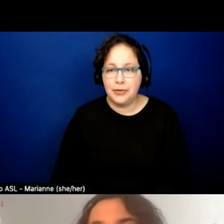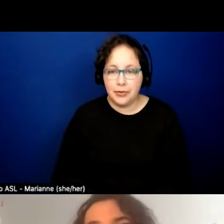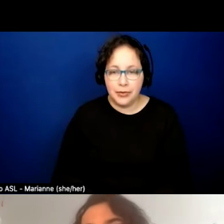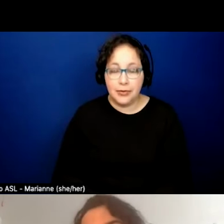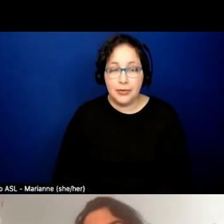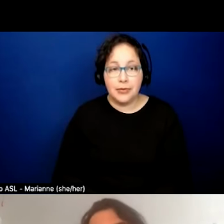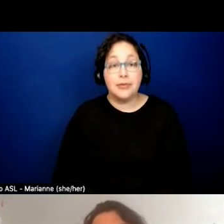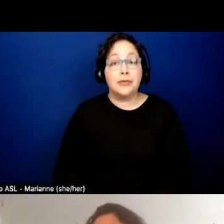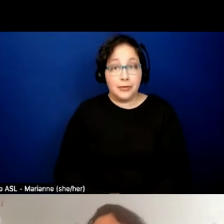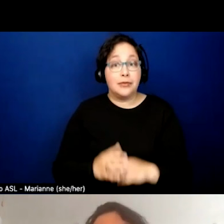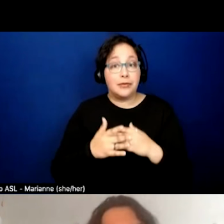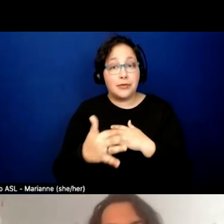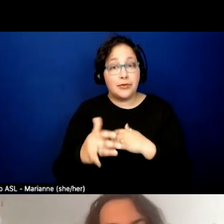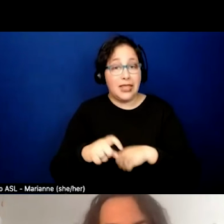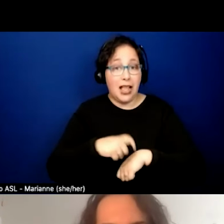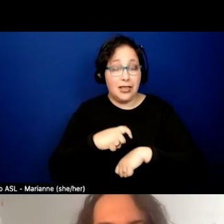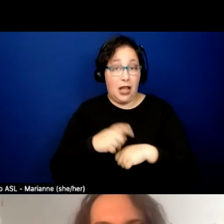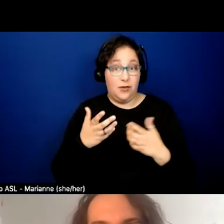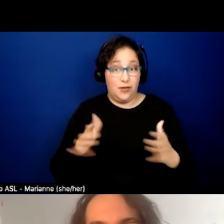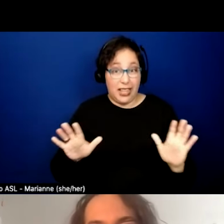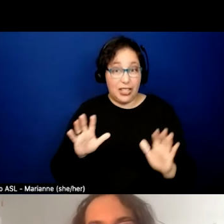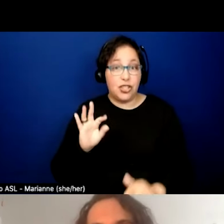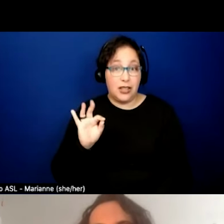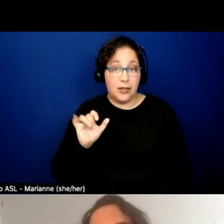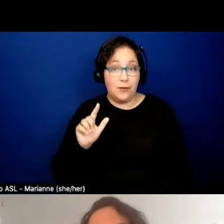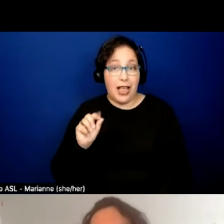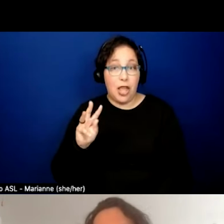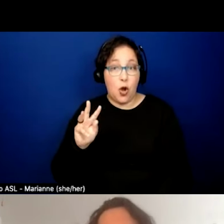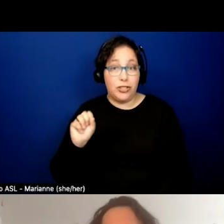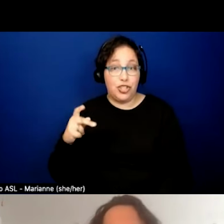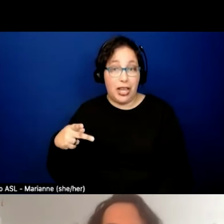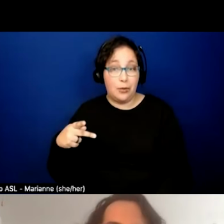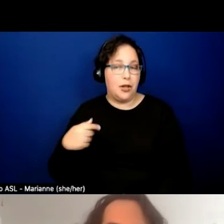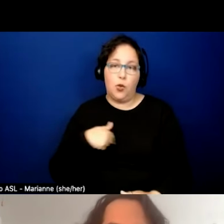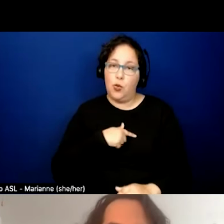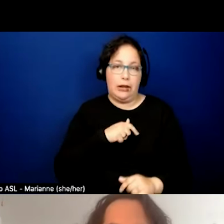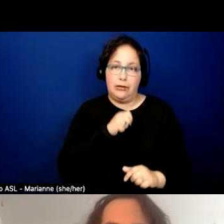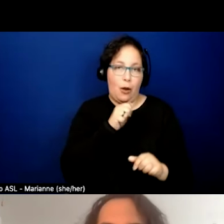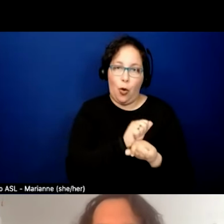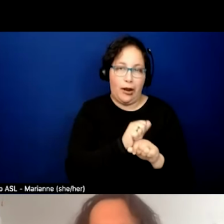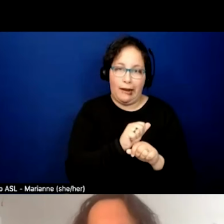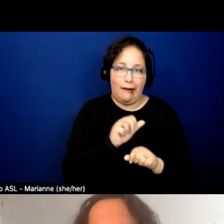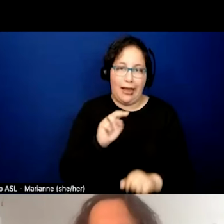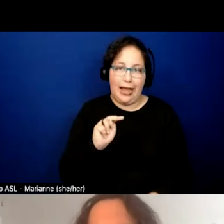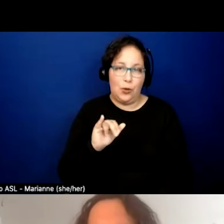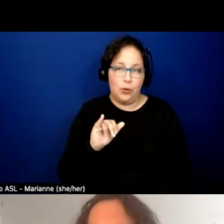By the time we finished the fellowship, none of us was working at NYU, and we couldn't dedicate that much time